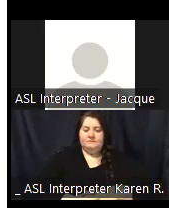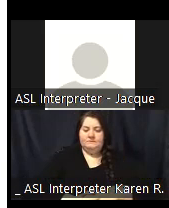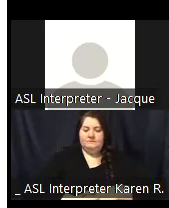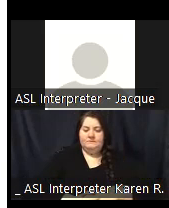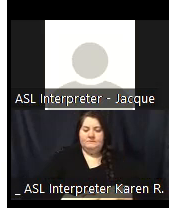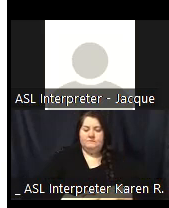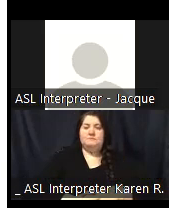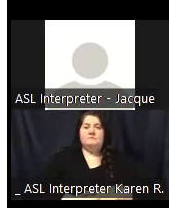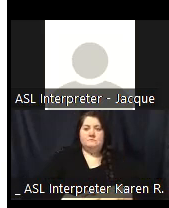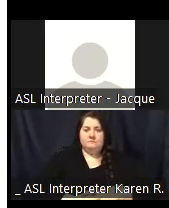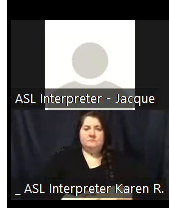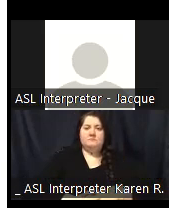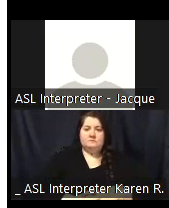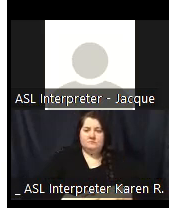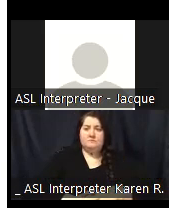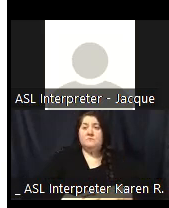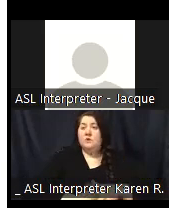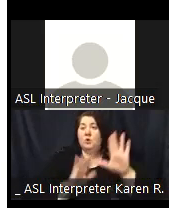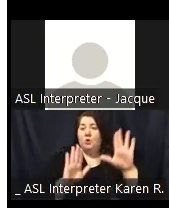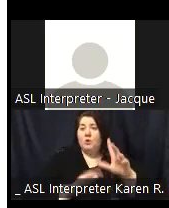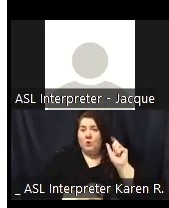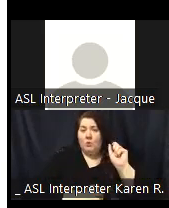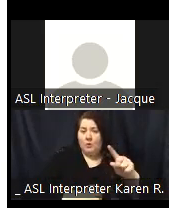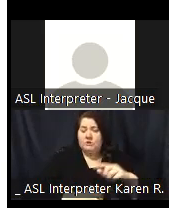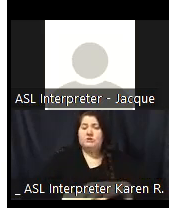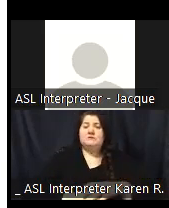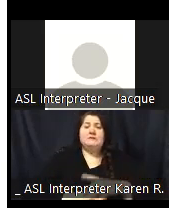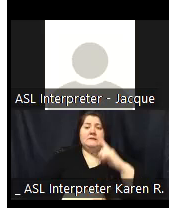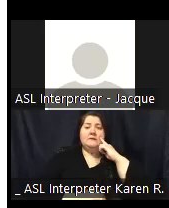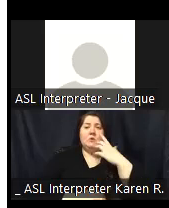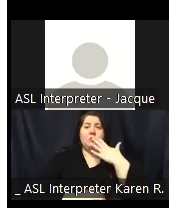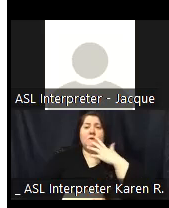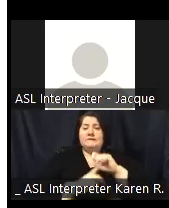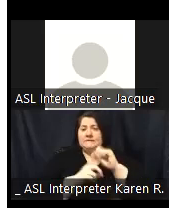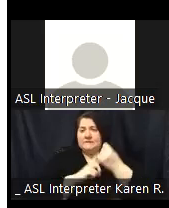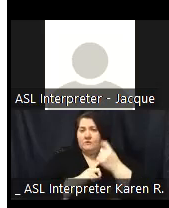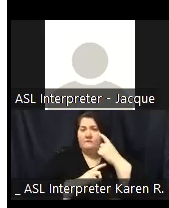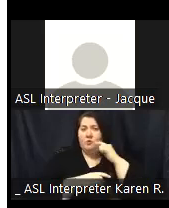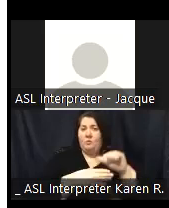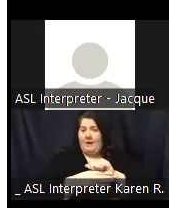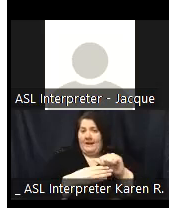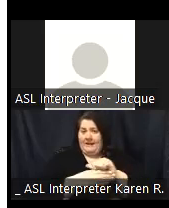This is Norma. That's a great question. And I think a really great scenario for practice.